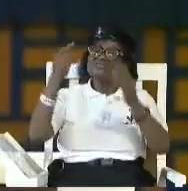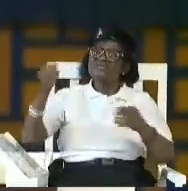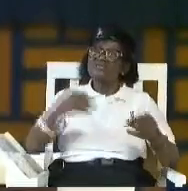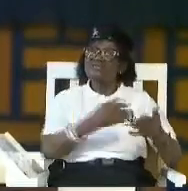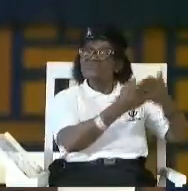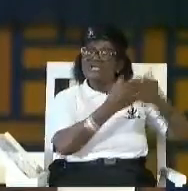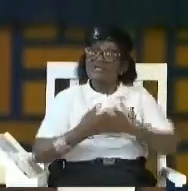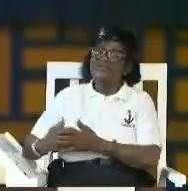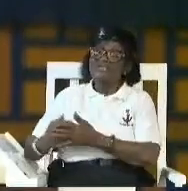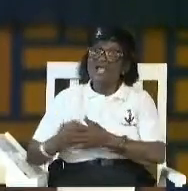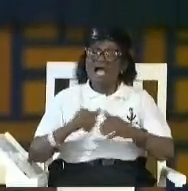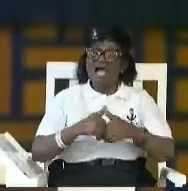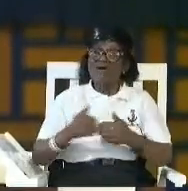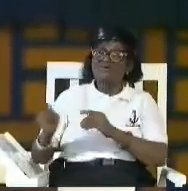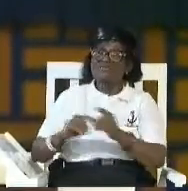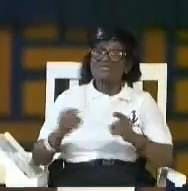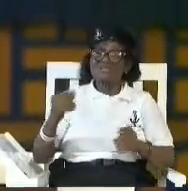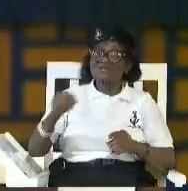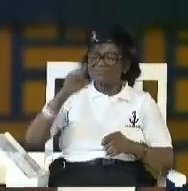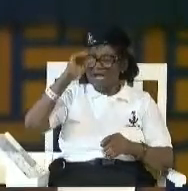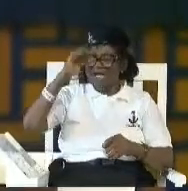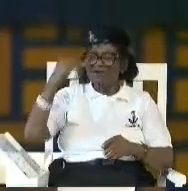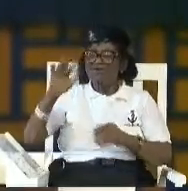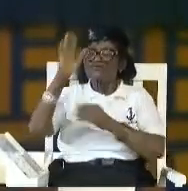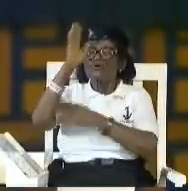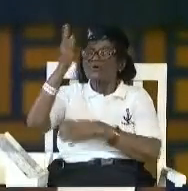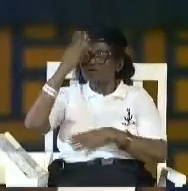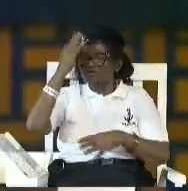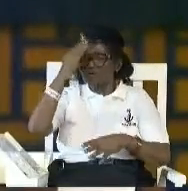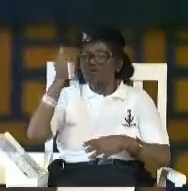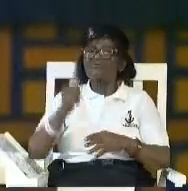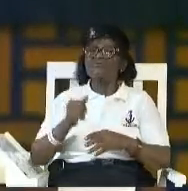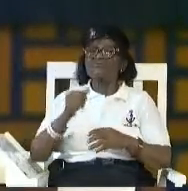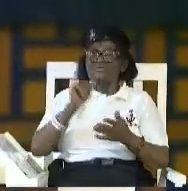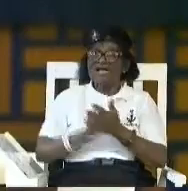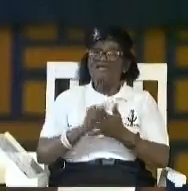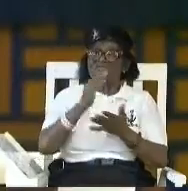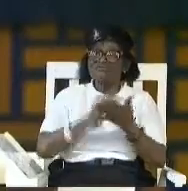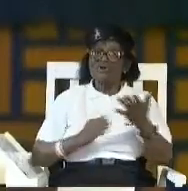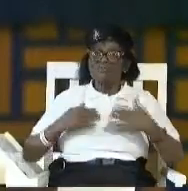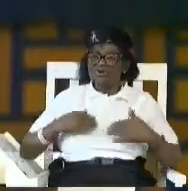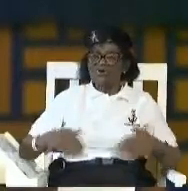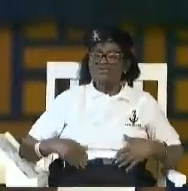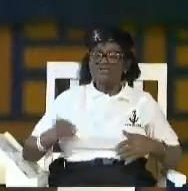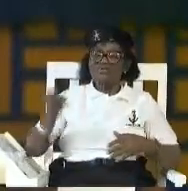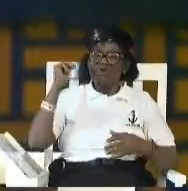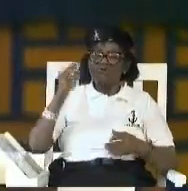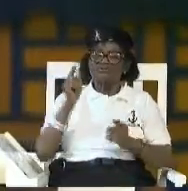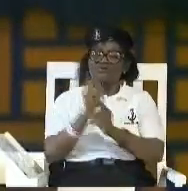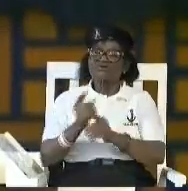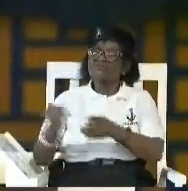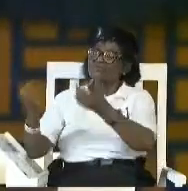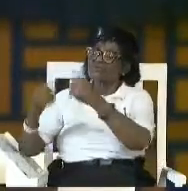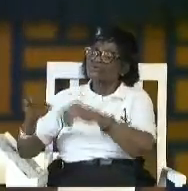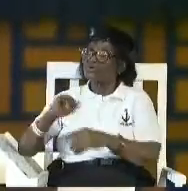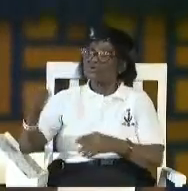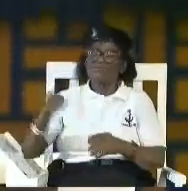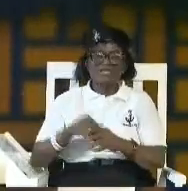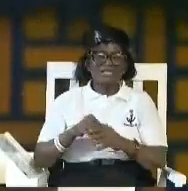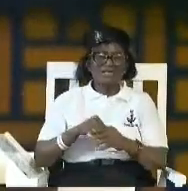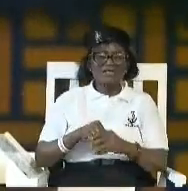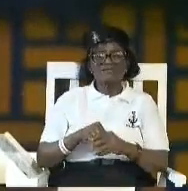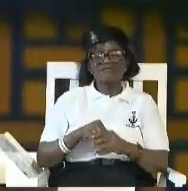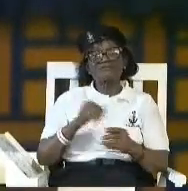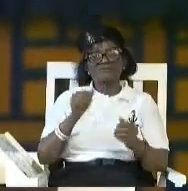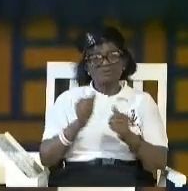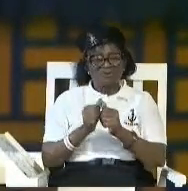How did the man of God know that somebody was just coming in